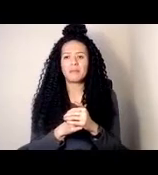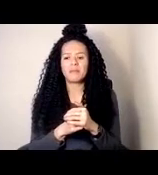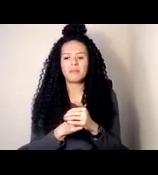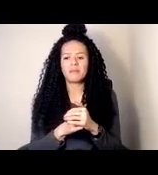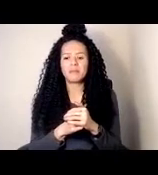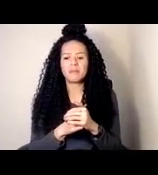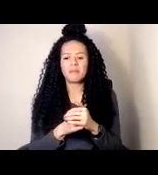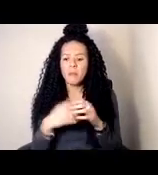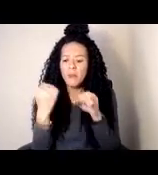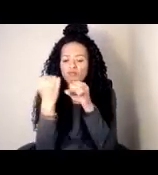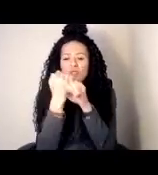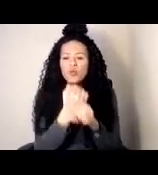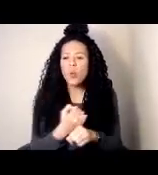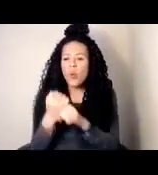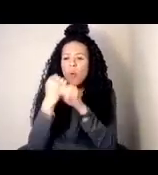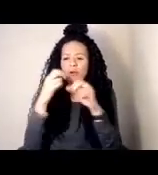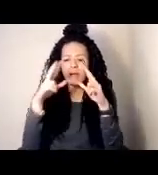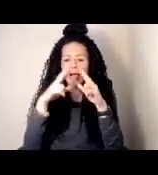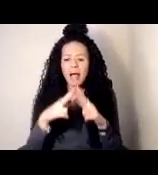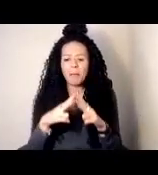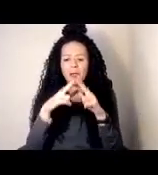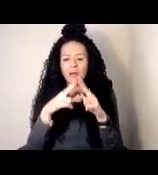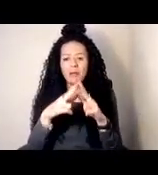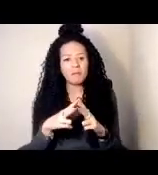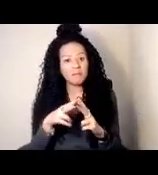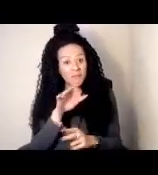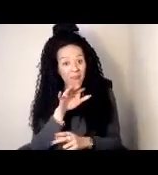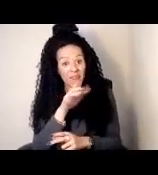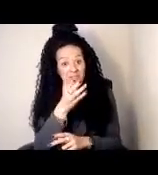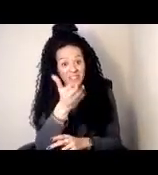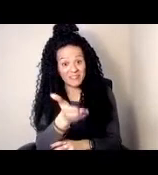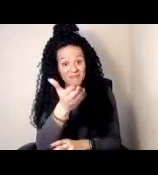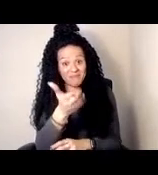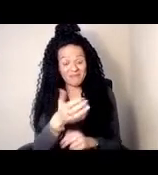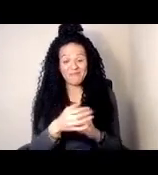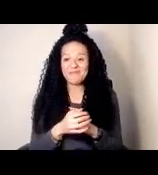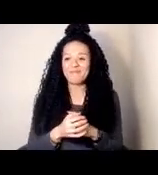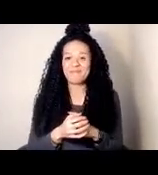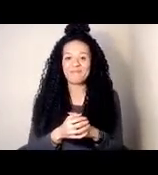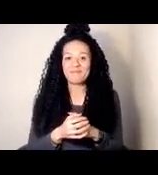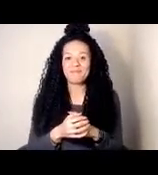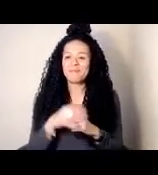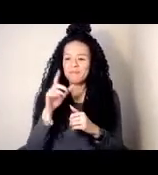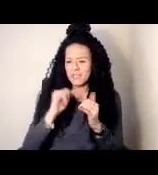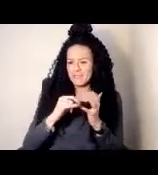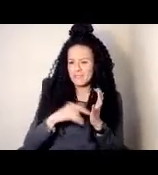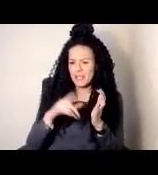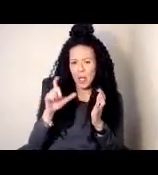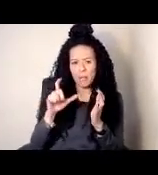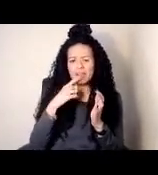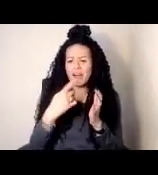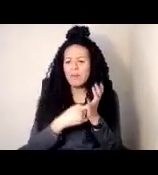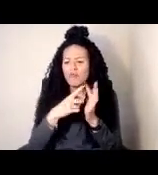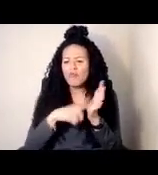It's the restored abbey in Iona. There it is. But Columba's relics aren't there anymore. They were